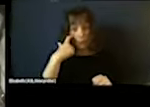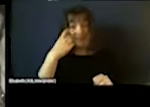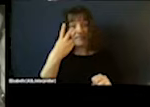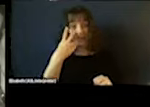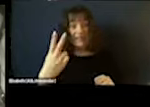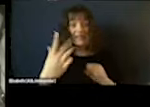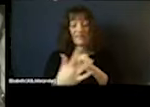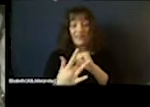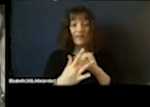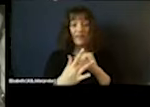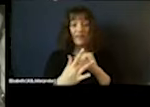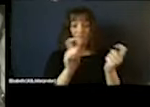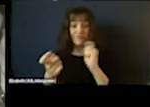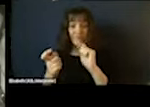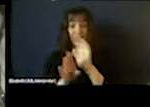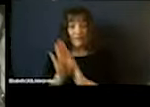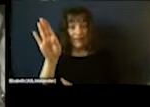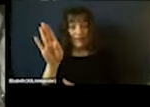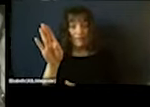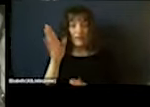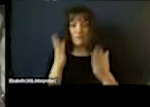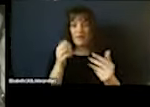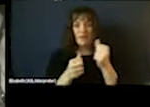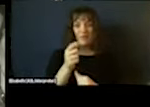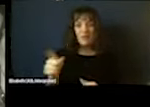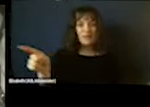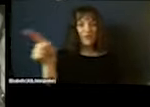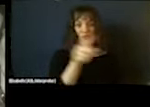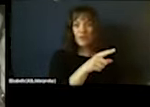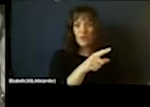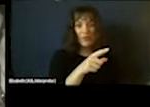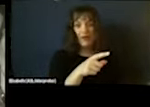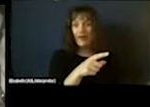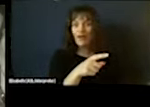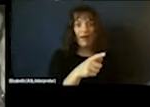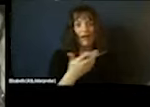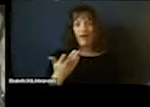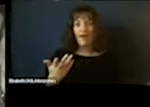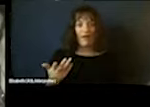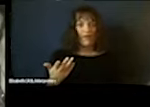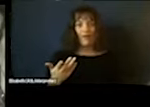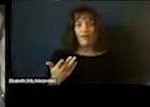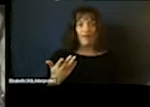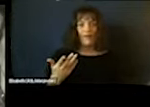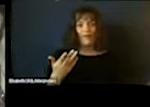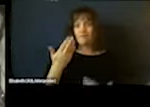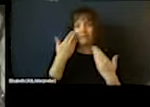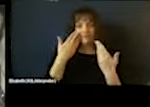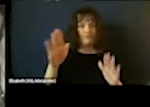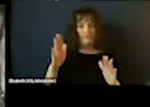of the audience here, they cannot understand what's going on during my launch because already 12 years